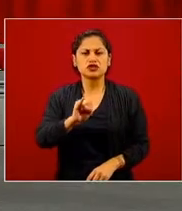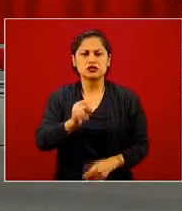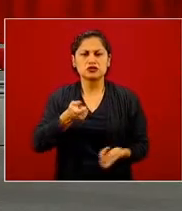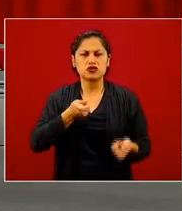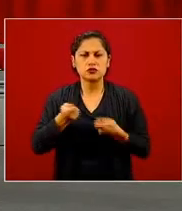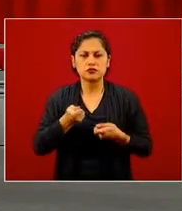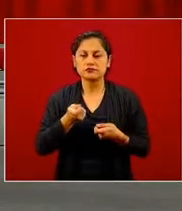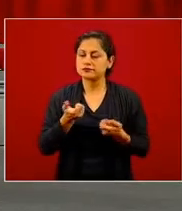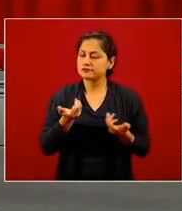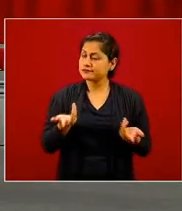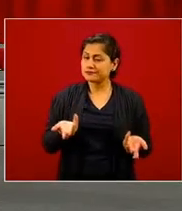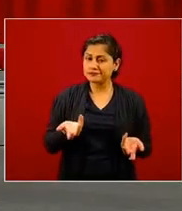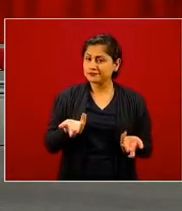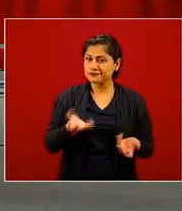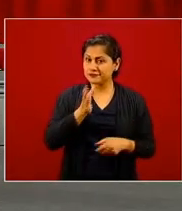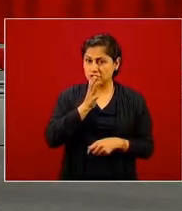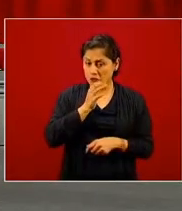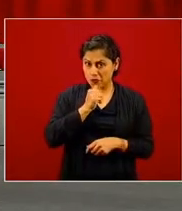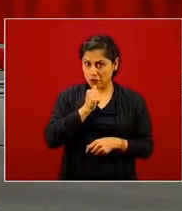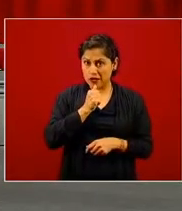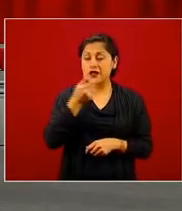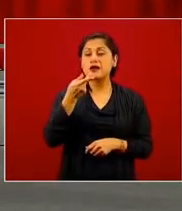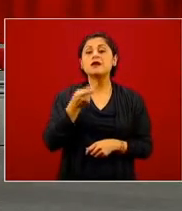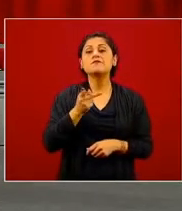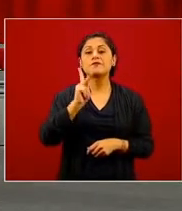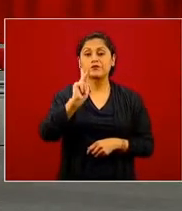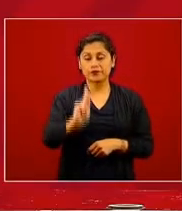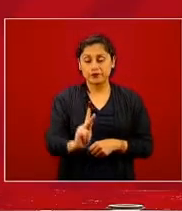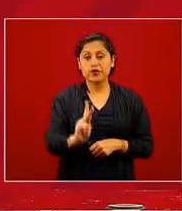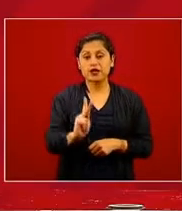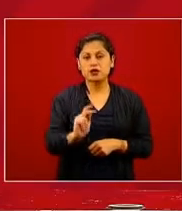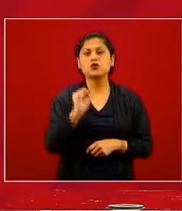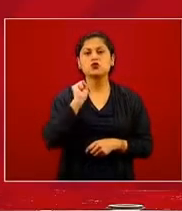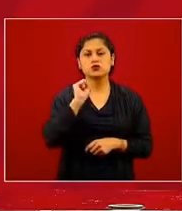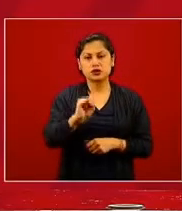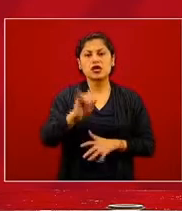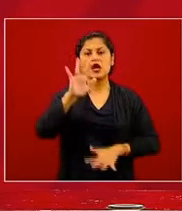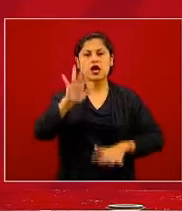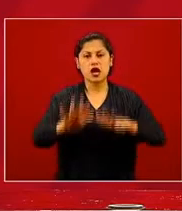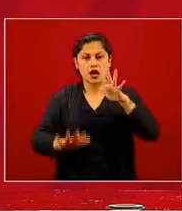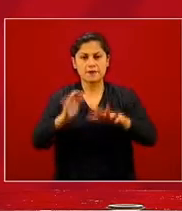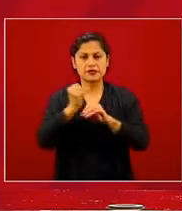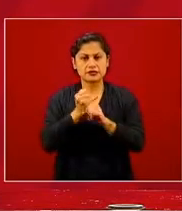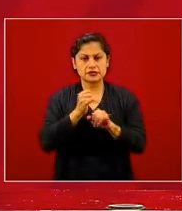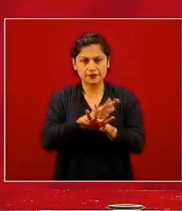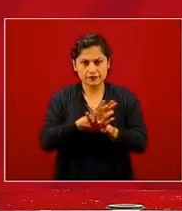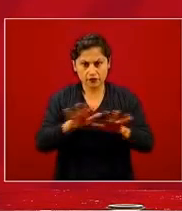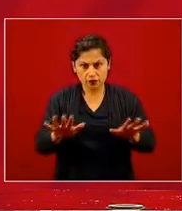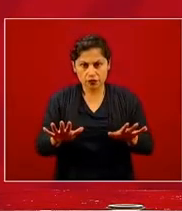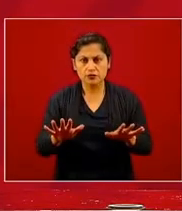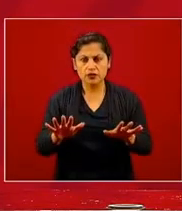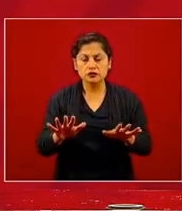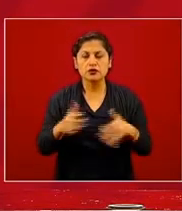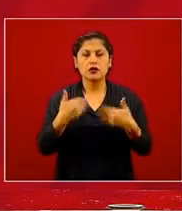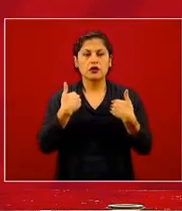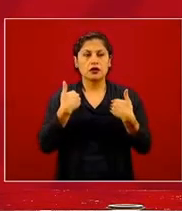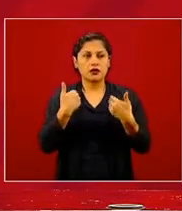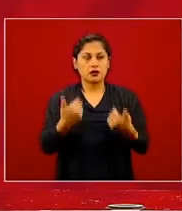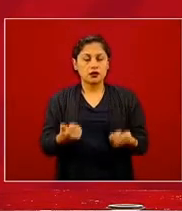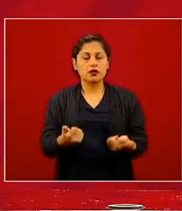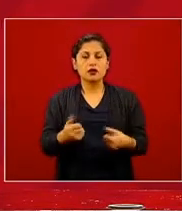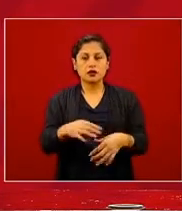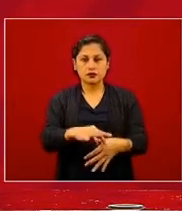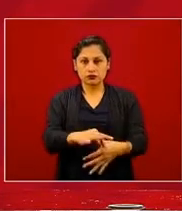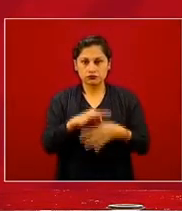we cannot just program and make it exist or just not exist.